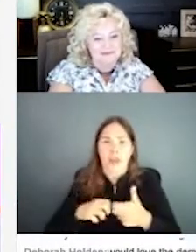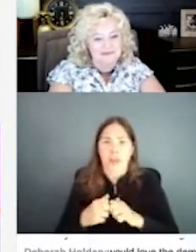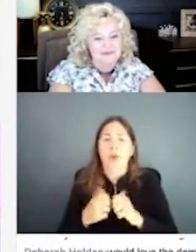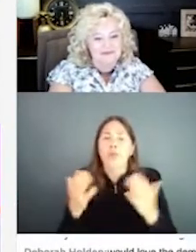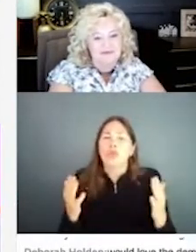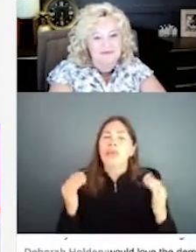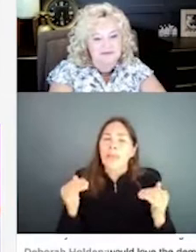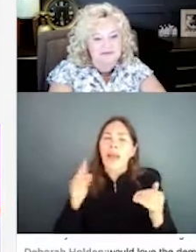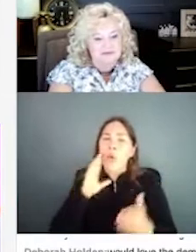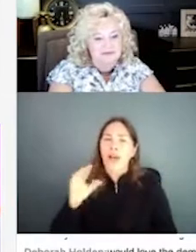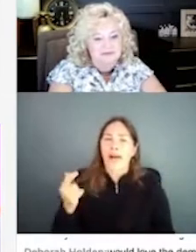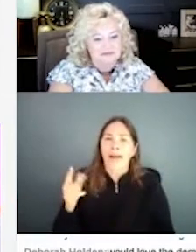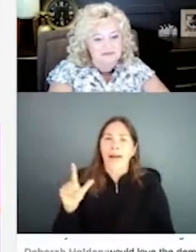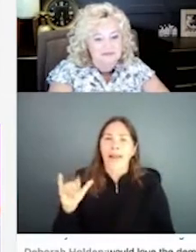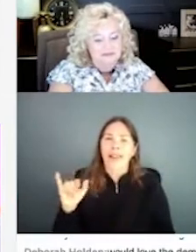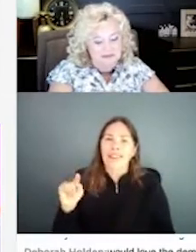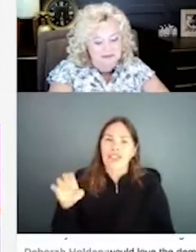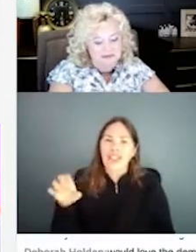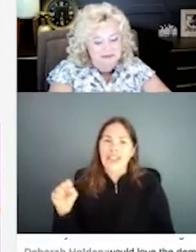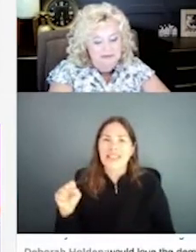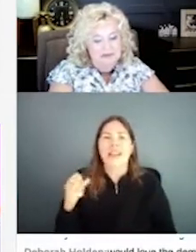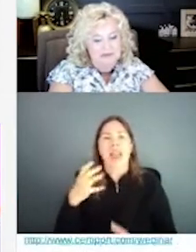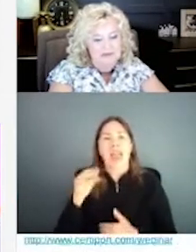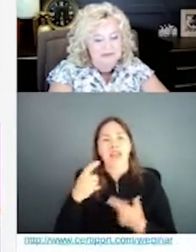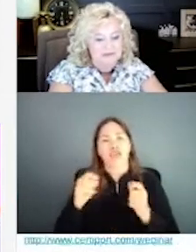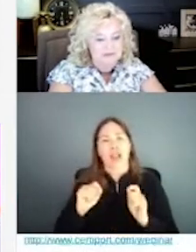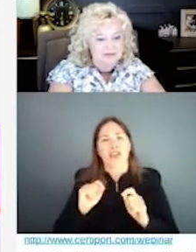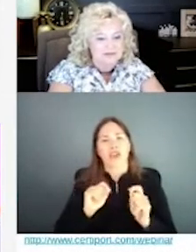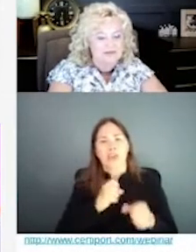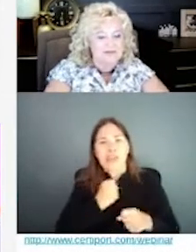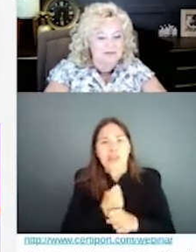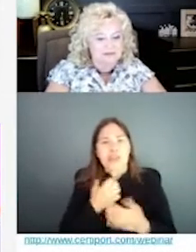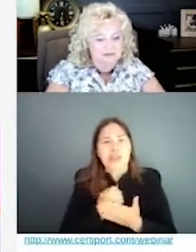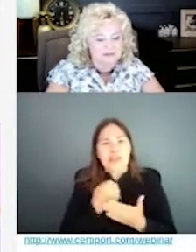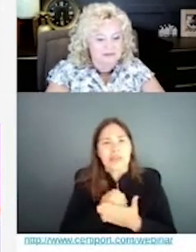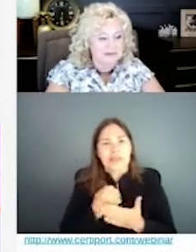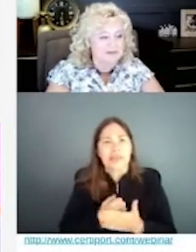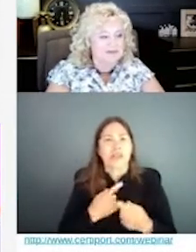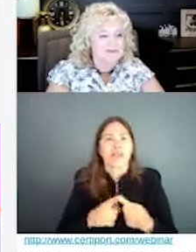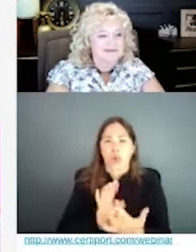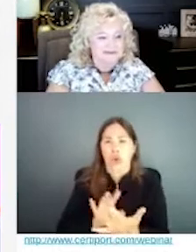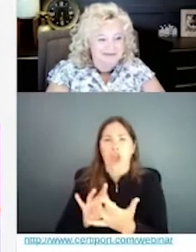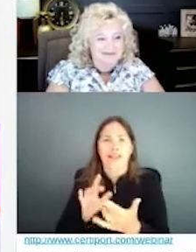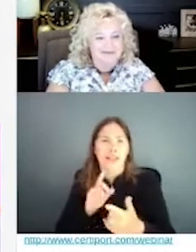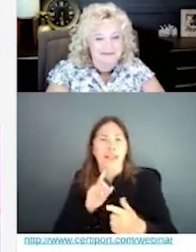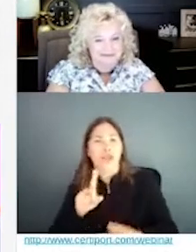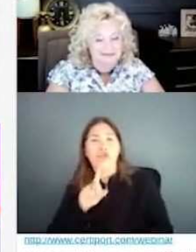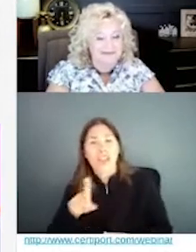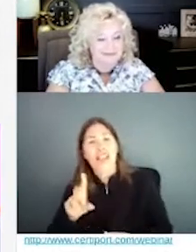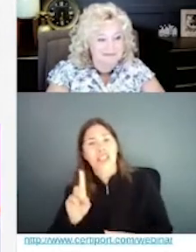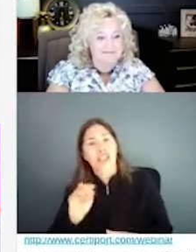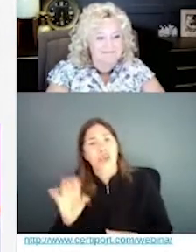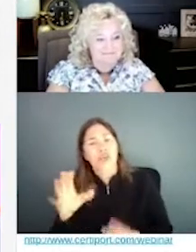going to be glitches, and you just have to try to put in the work to get that answered. But they really do care.